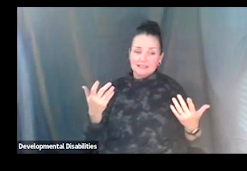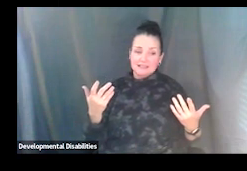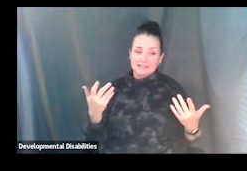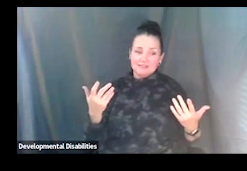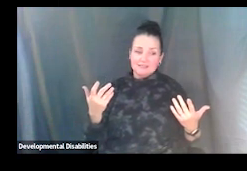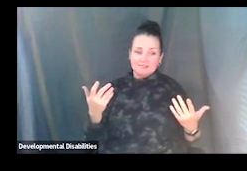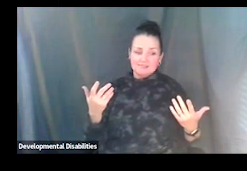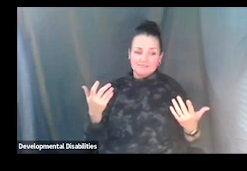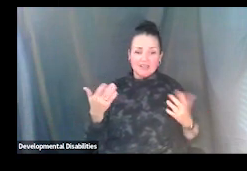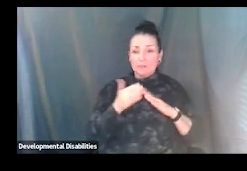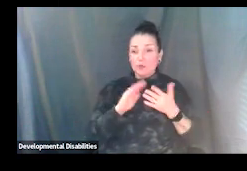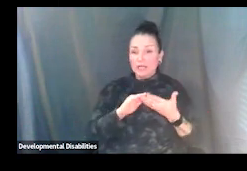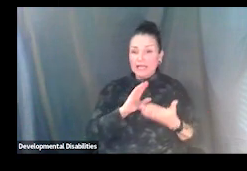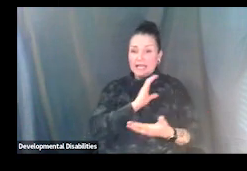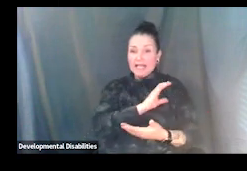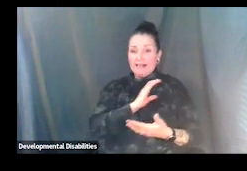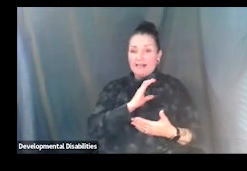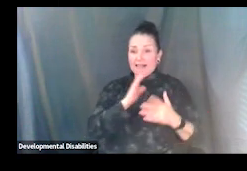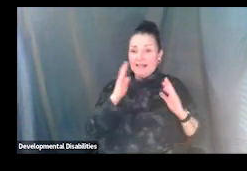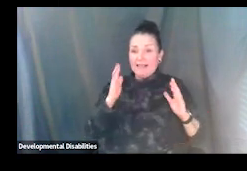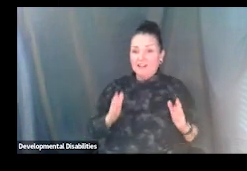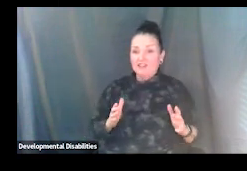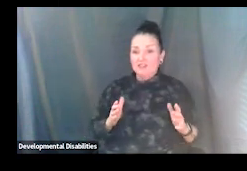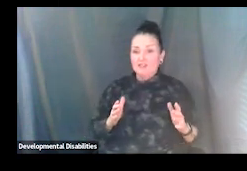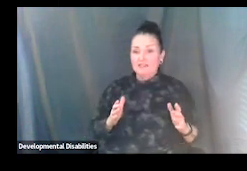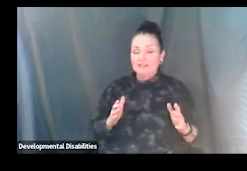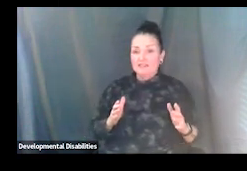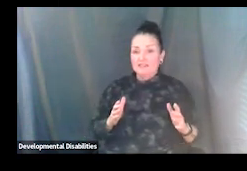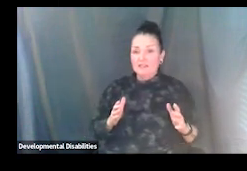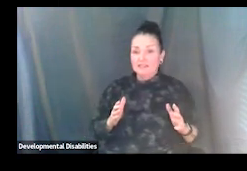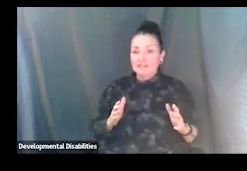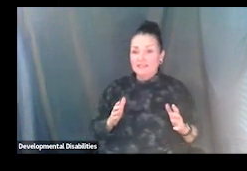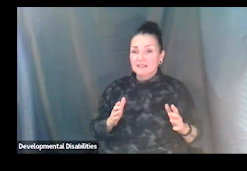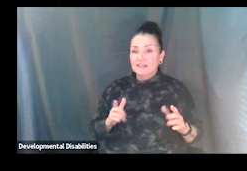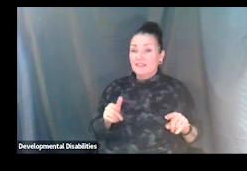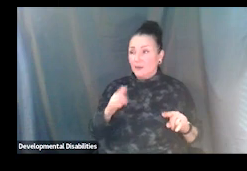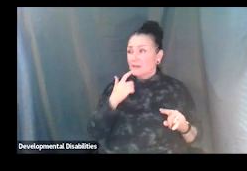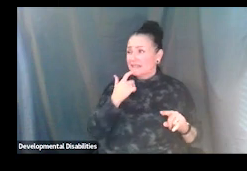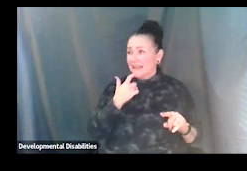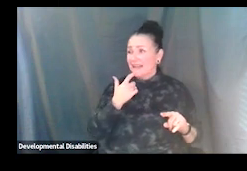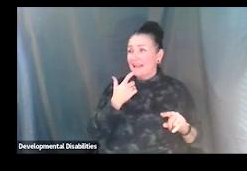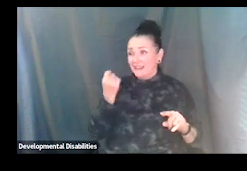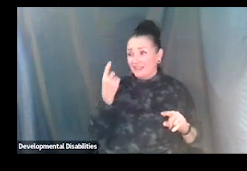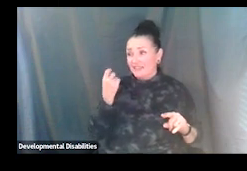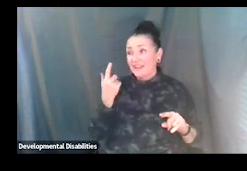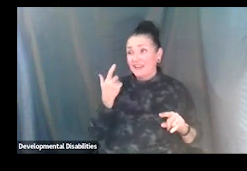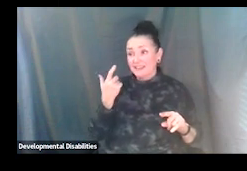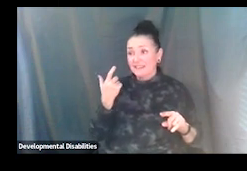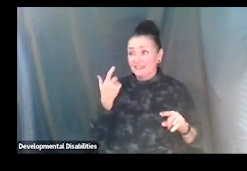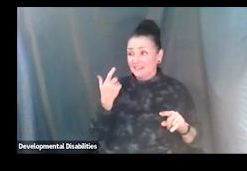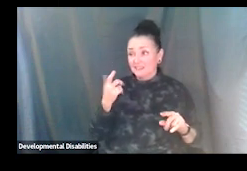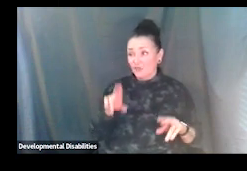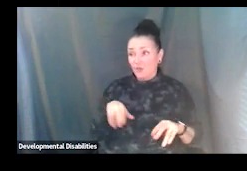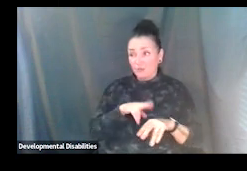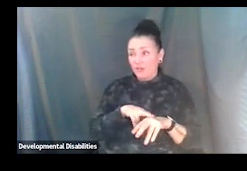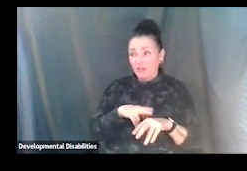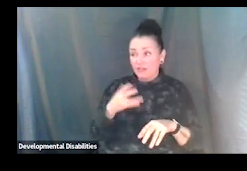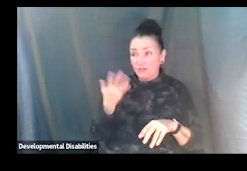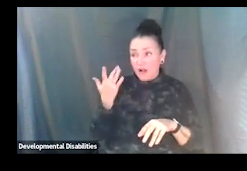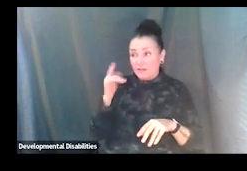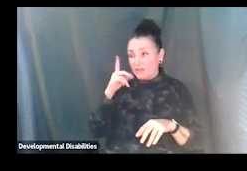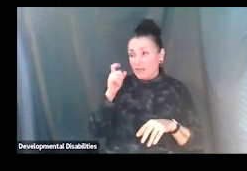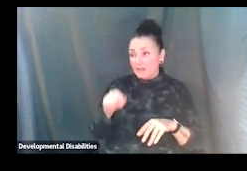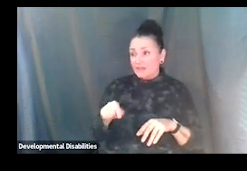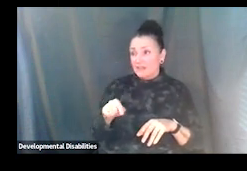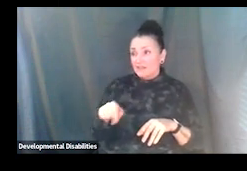to their chronological age. Some medication is not going to help for that. We should be treating them where their developmental level is. So they're not even being offered